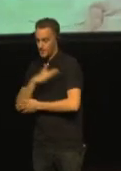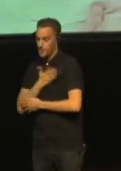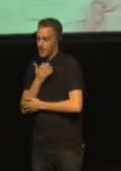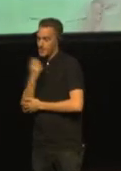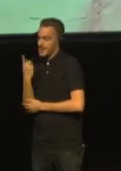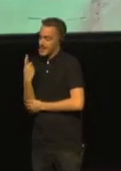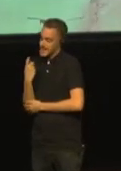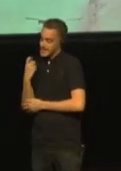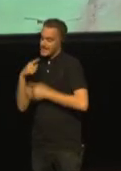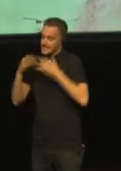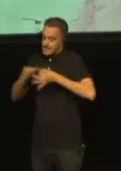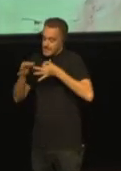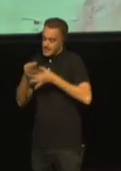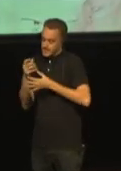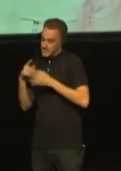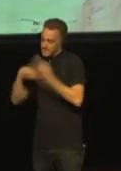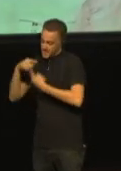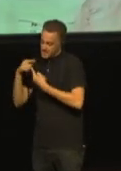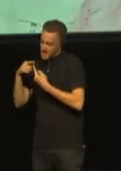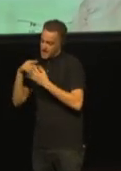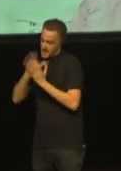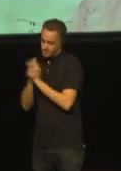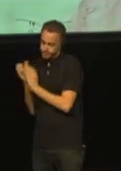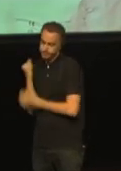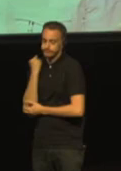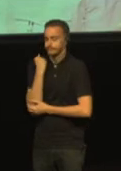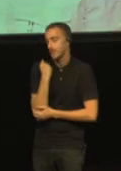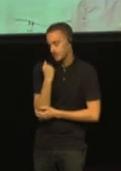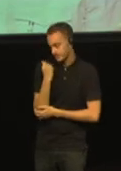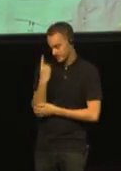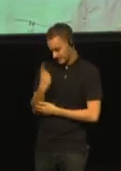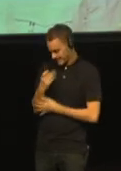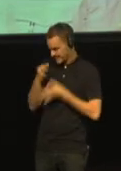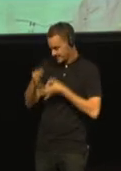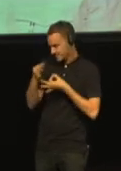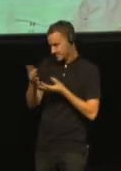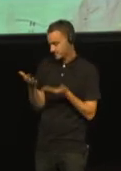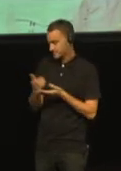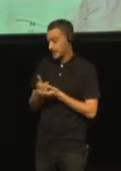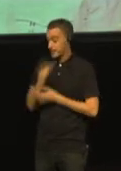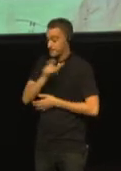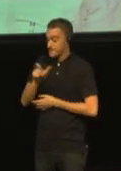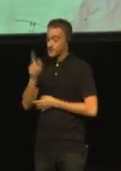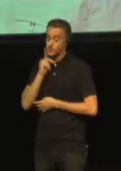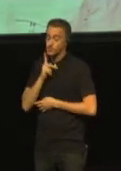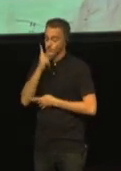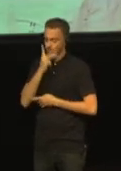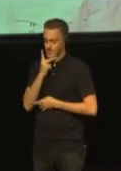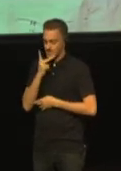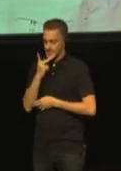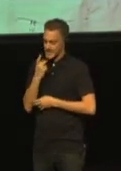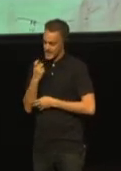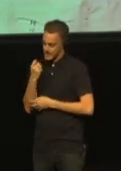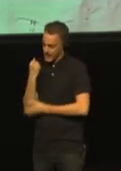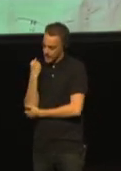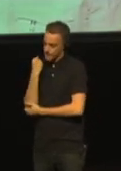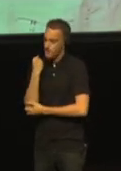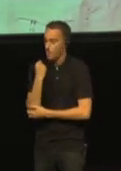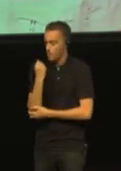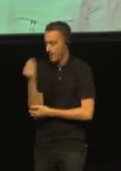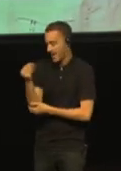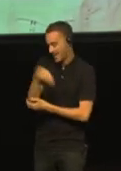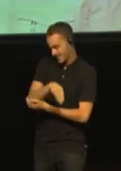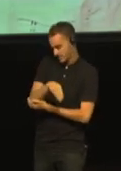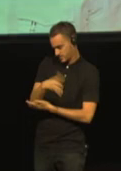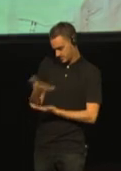Deafblind people may need extra communication support. This should not mean that allowance can only afford this support if other support is